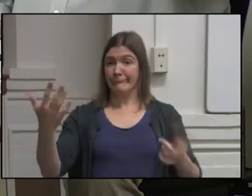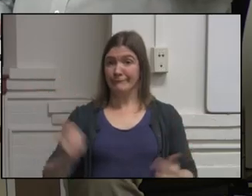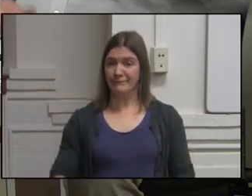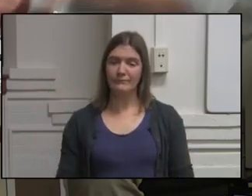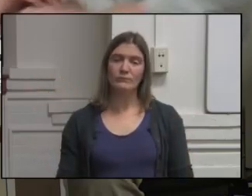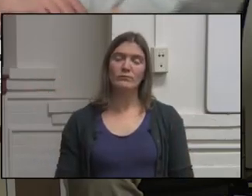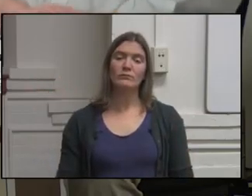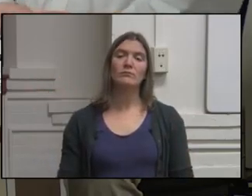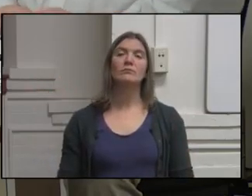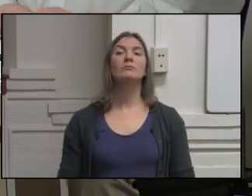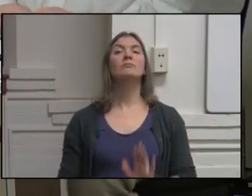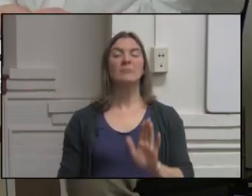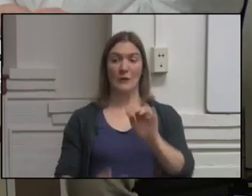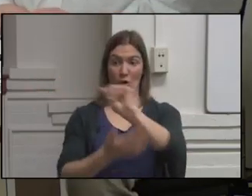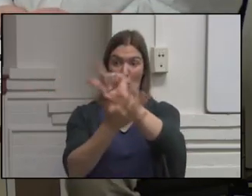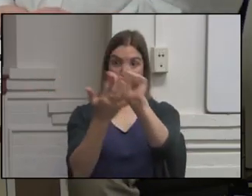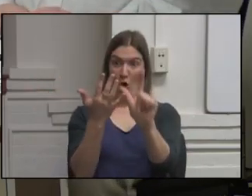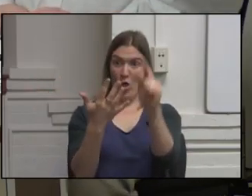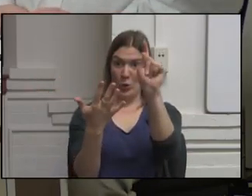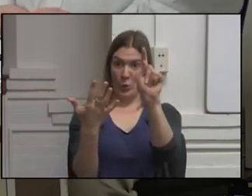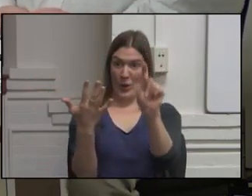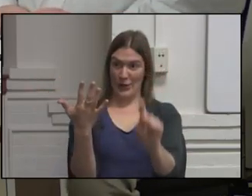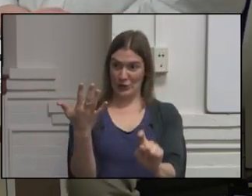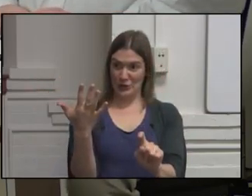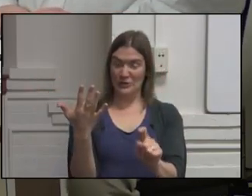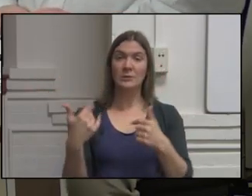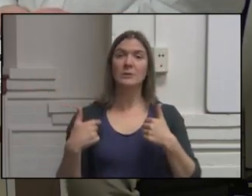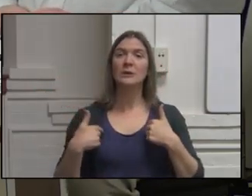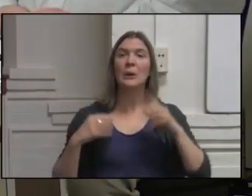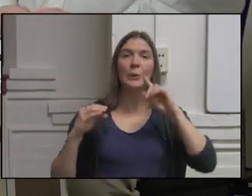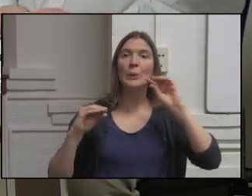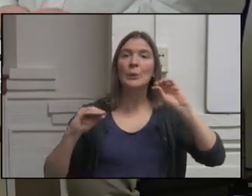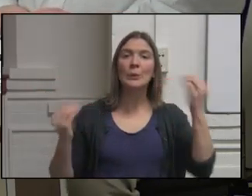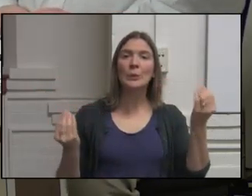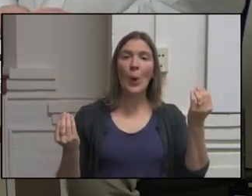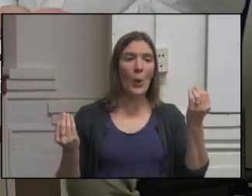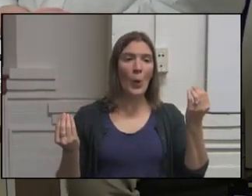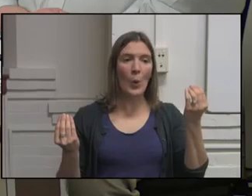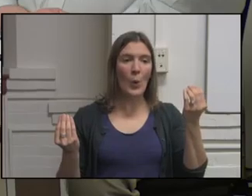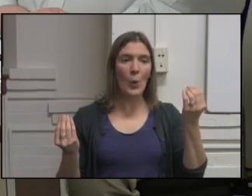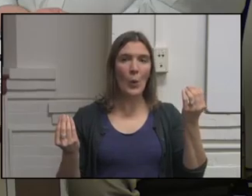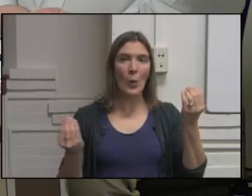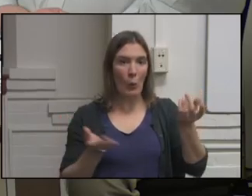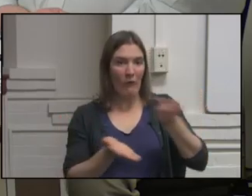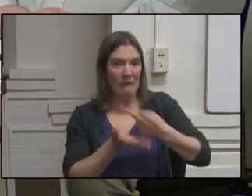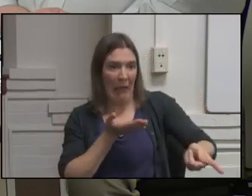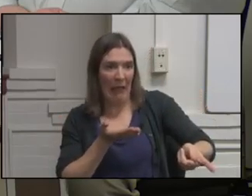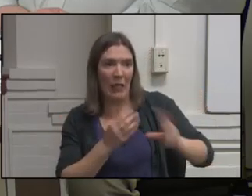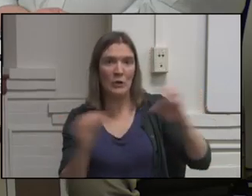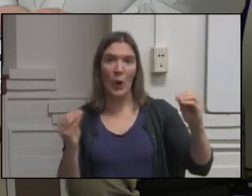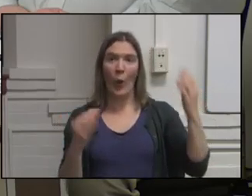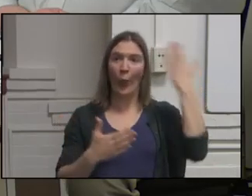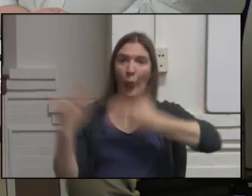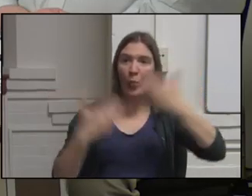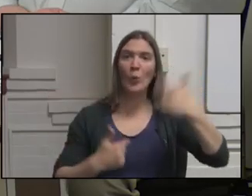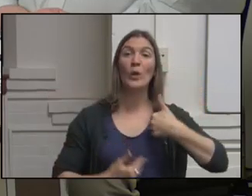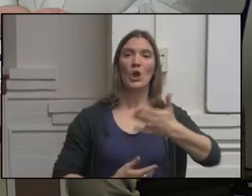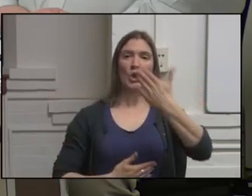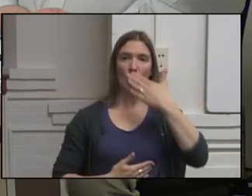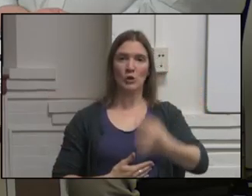And in almost all cases, we don't have any internal control fallibilities. We've got good